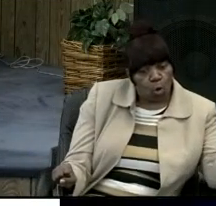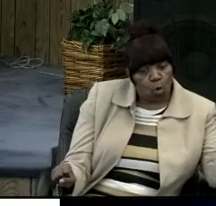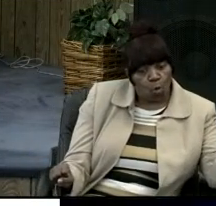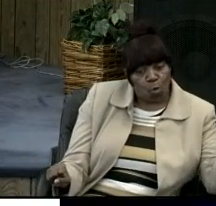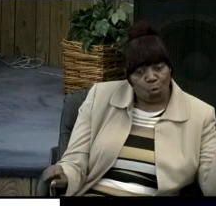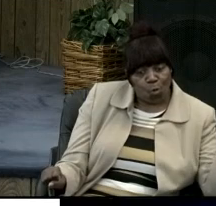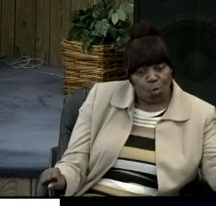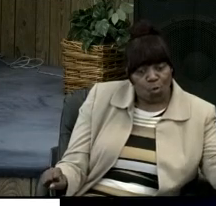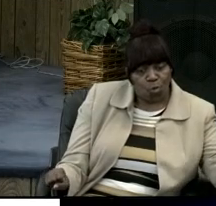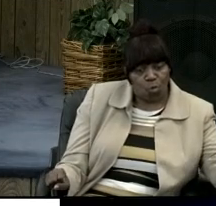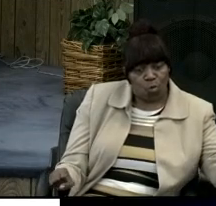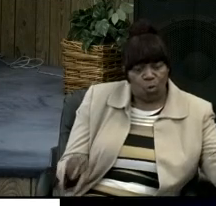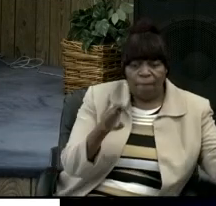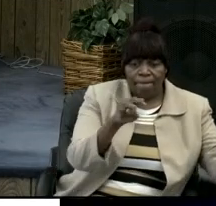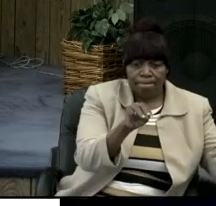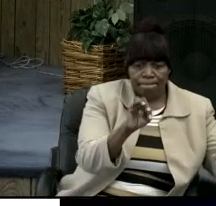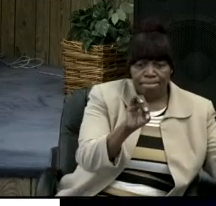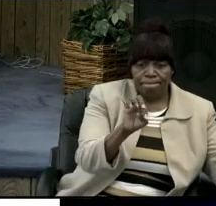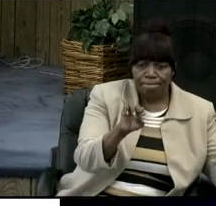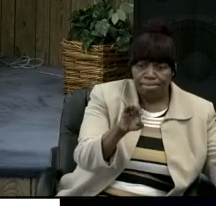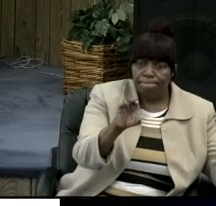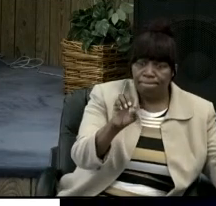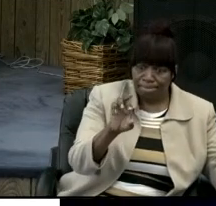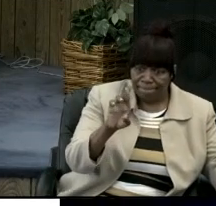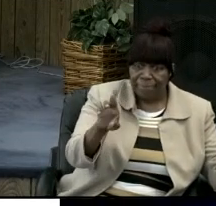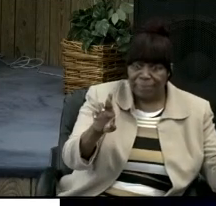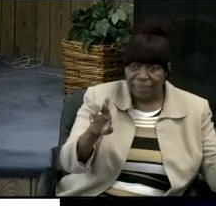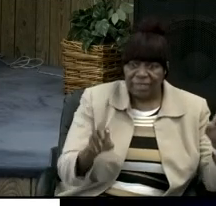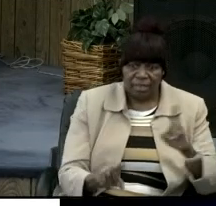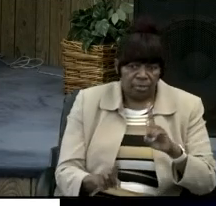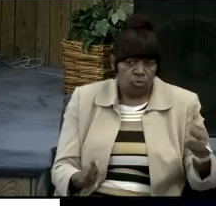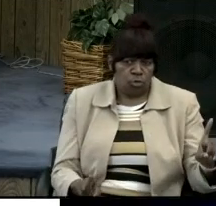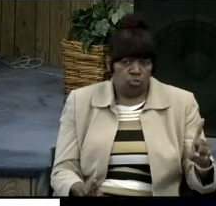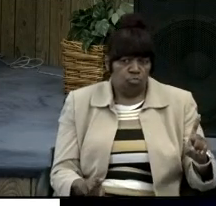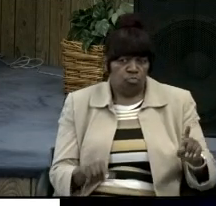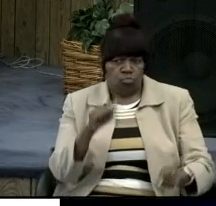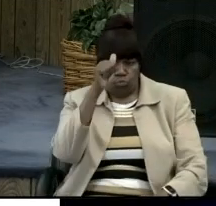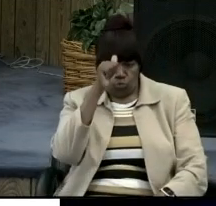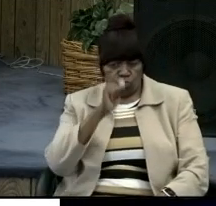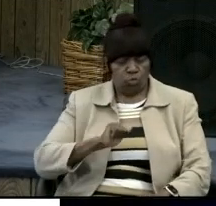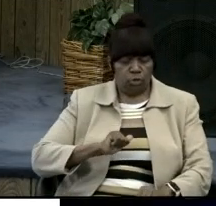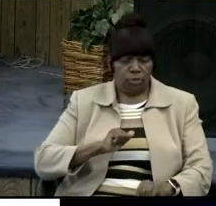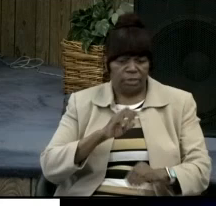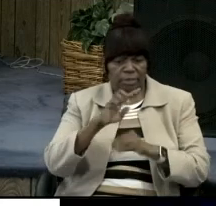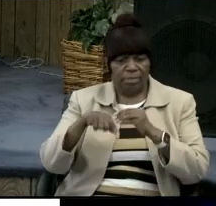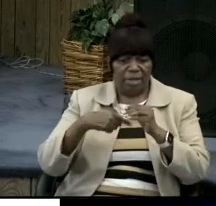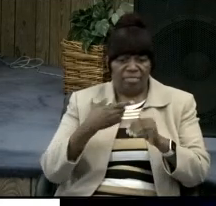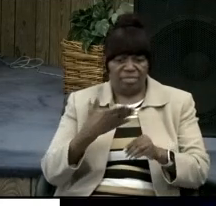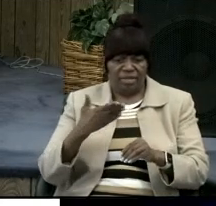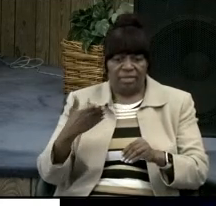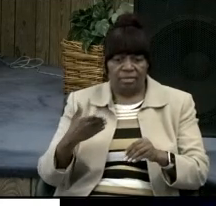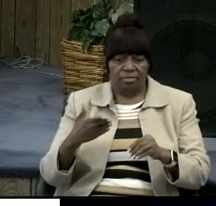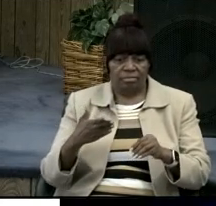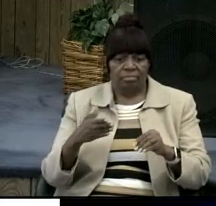make you cruel and quarrelsome, want to argue. D minor, make you serious and reflective.